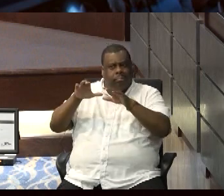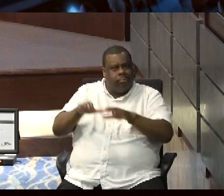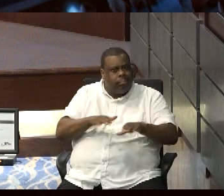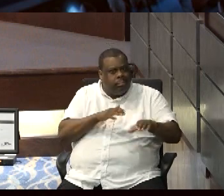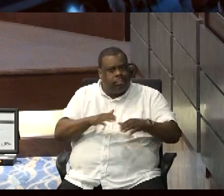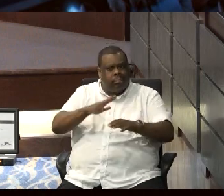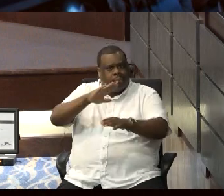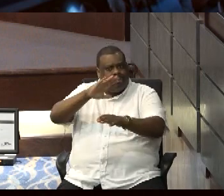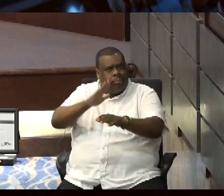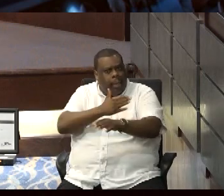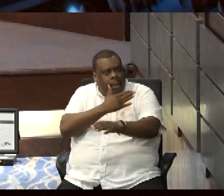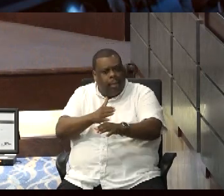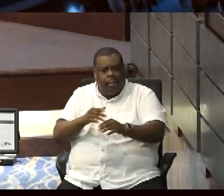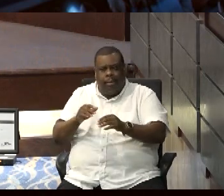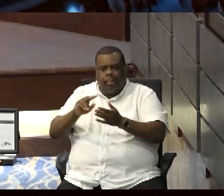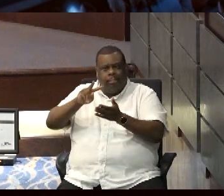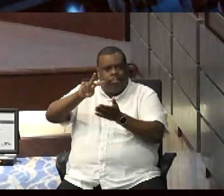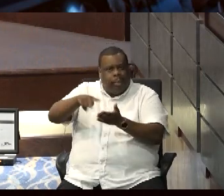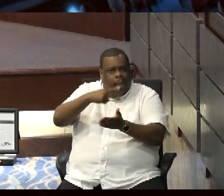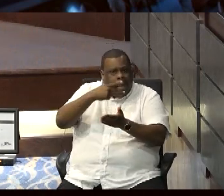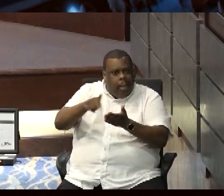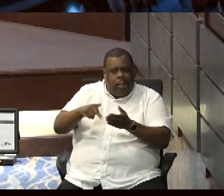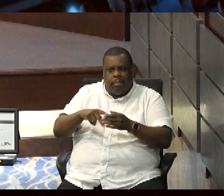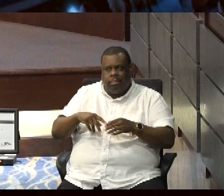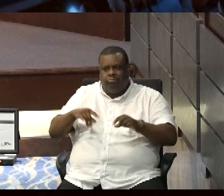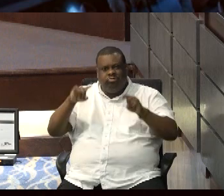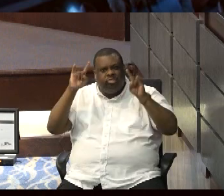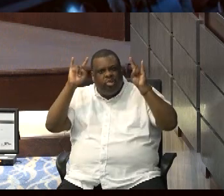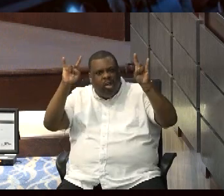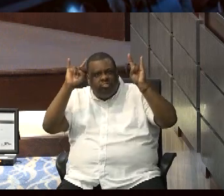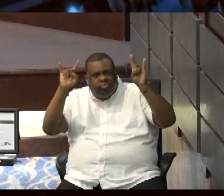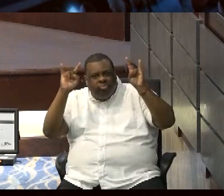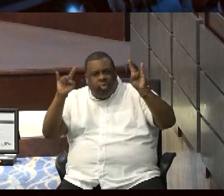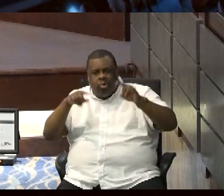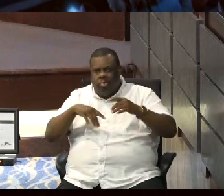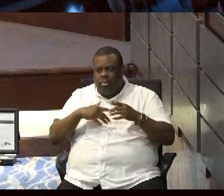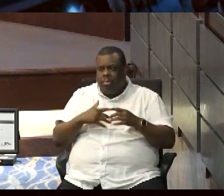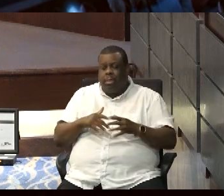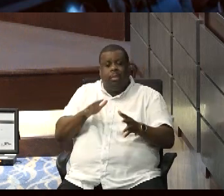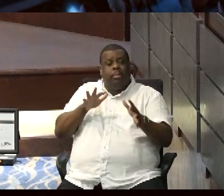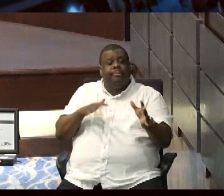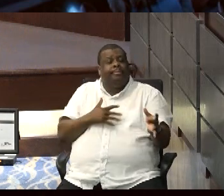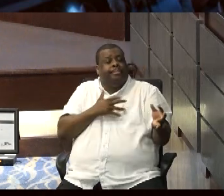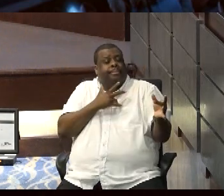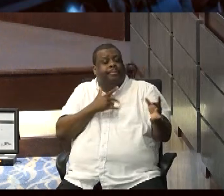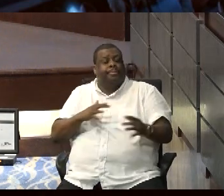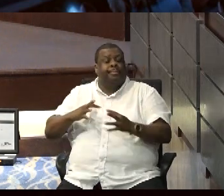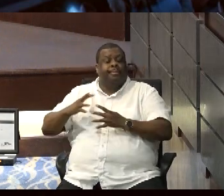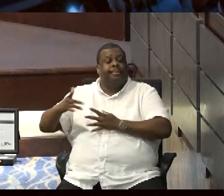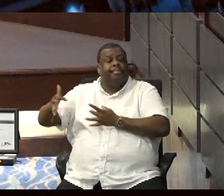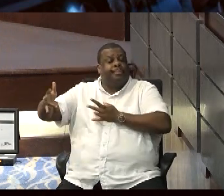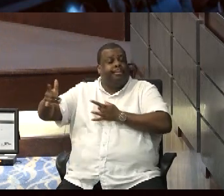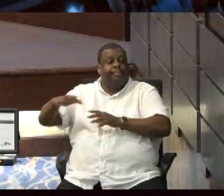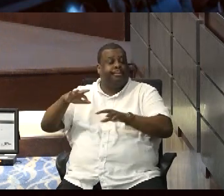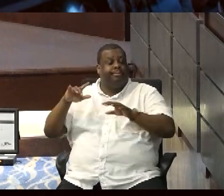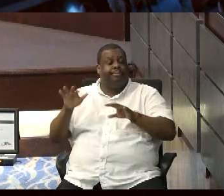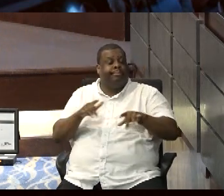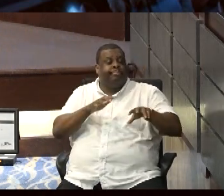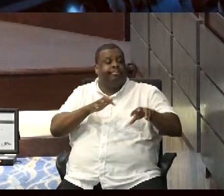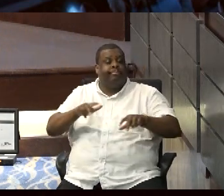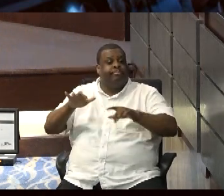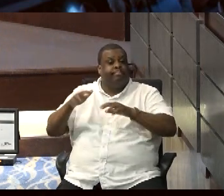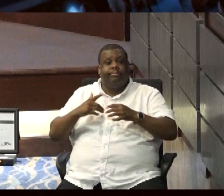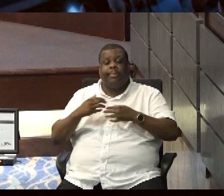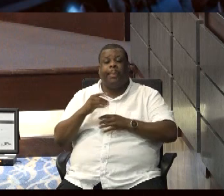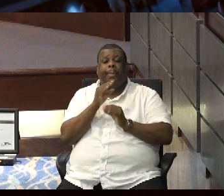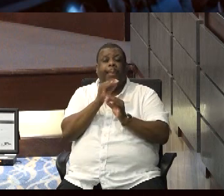to theater to rock concerts to symphony performances. But we wanted that space to also feel intimate.